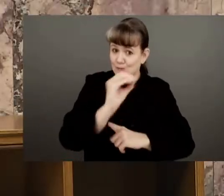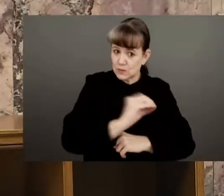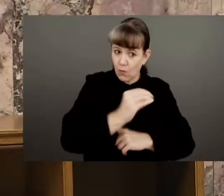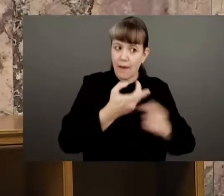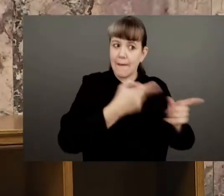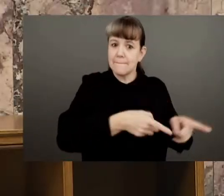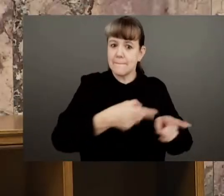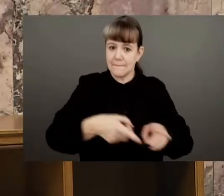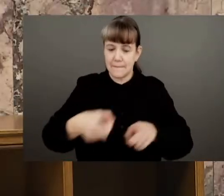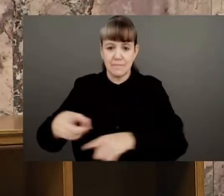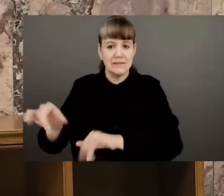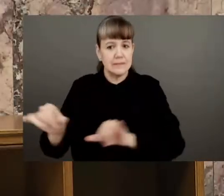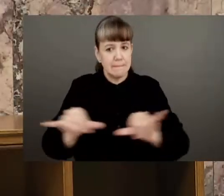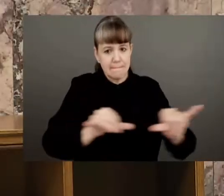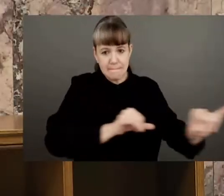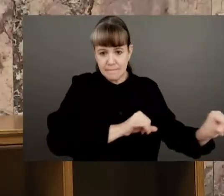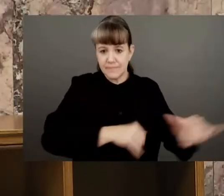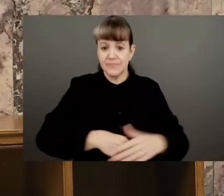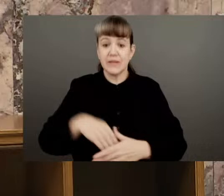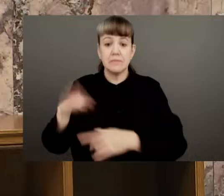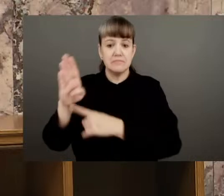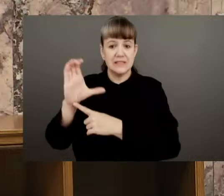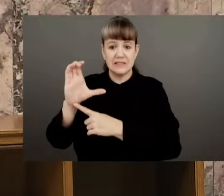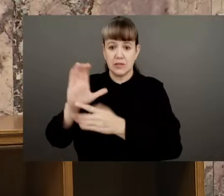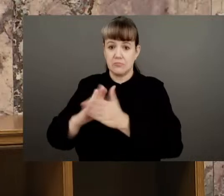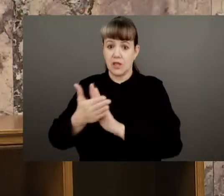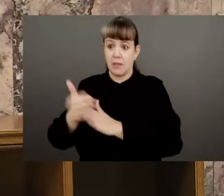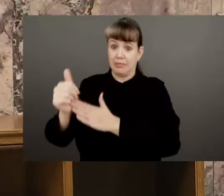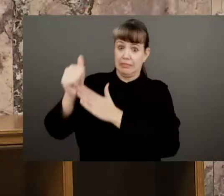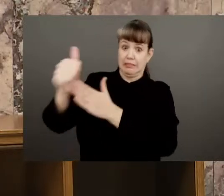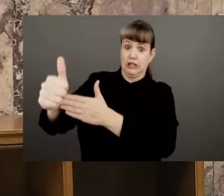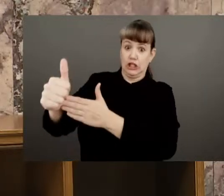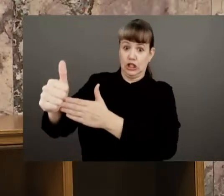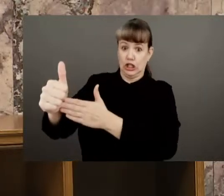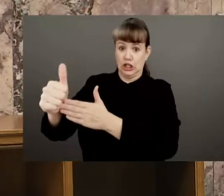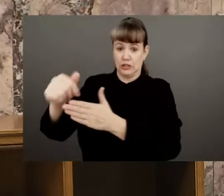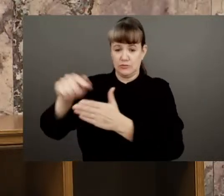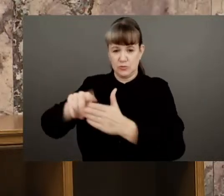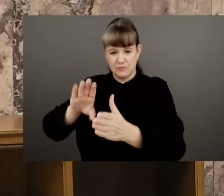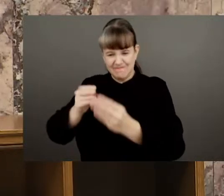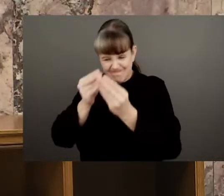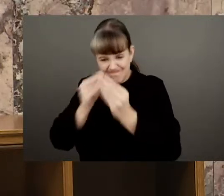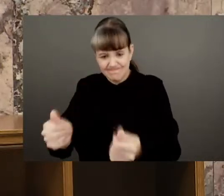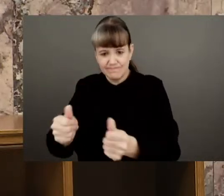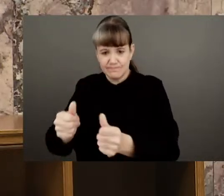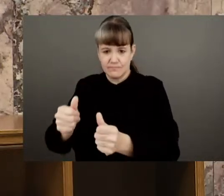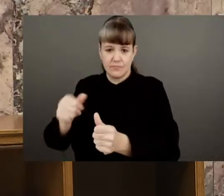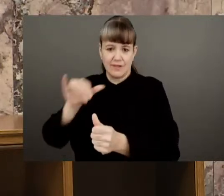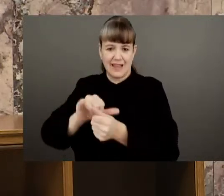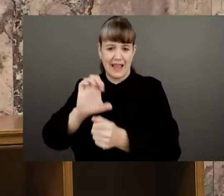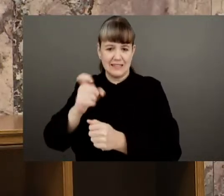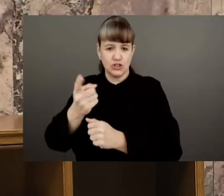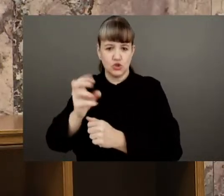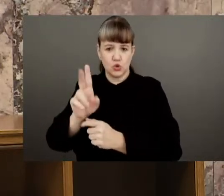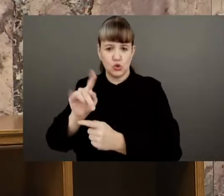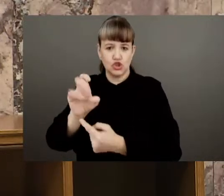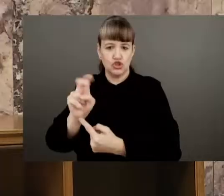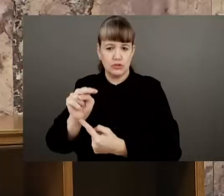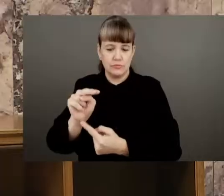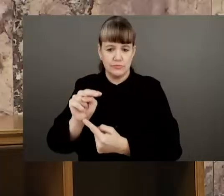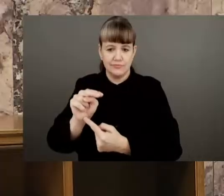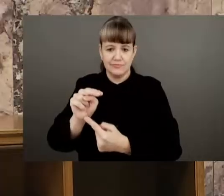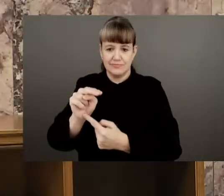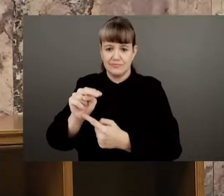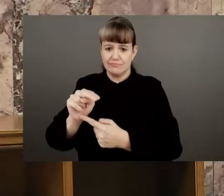combating extortion with our provincial task force dedicated to extortion, and we are starting to see results with the 7 arrests and